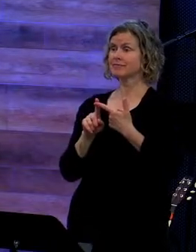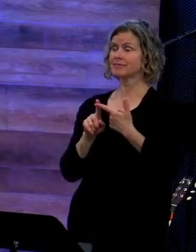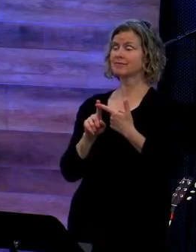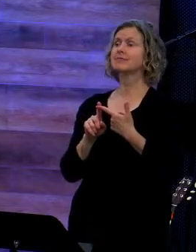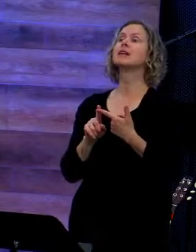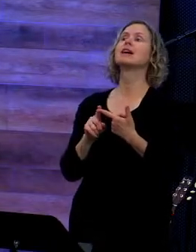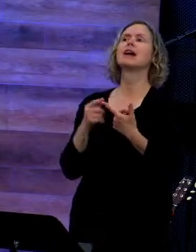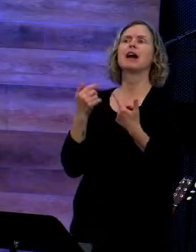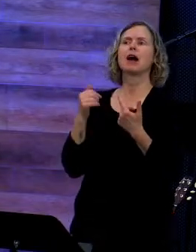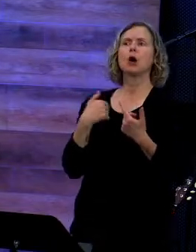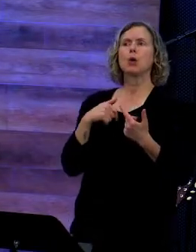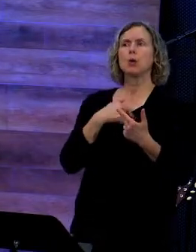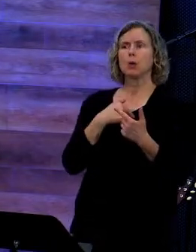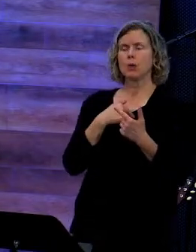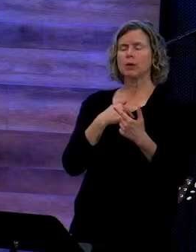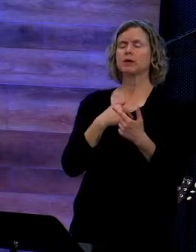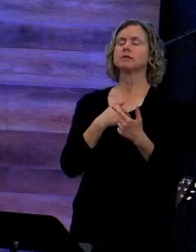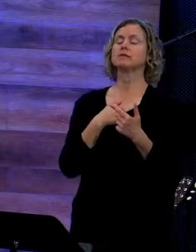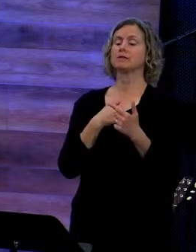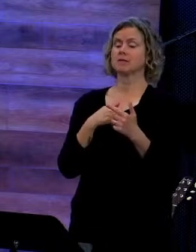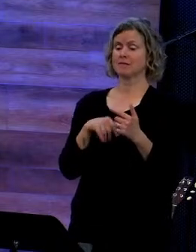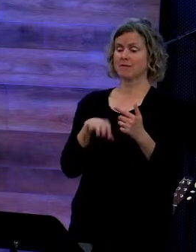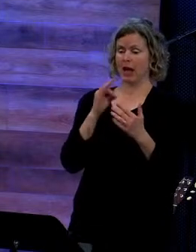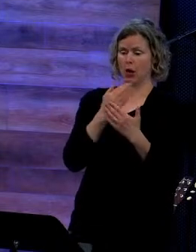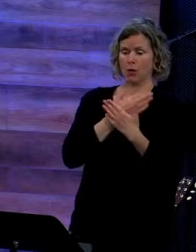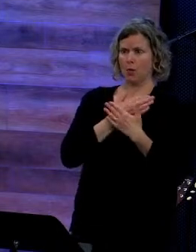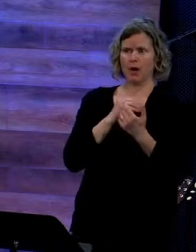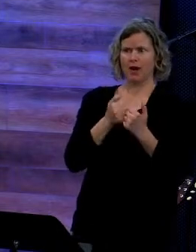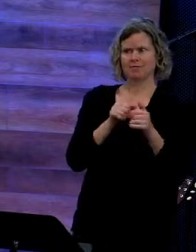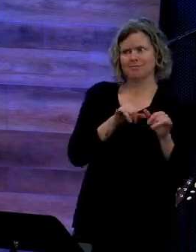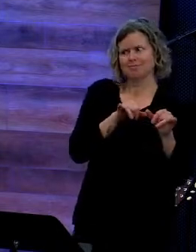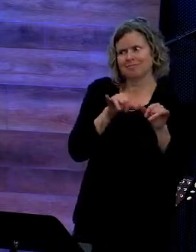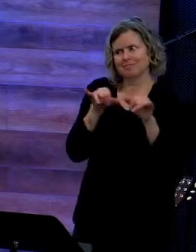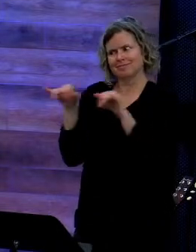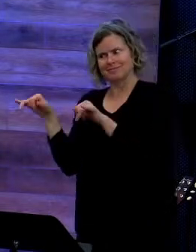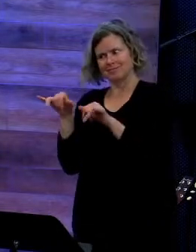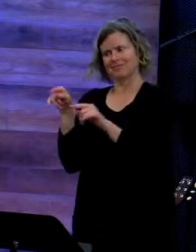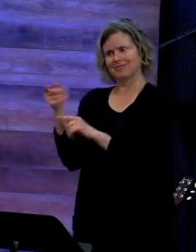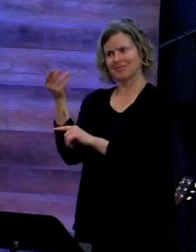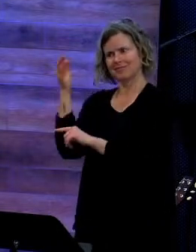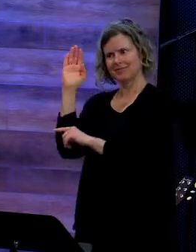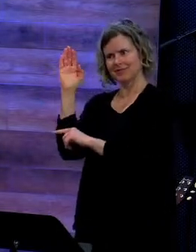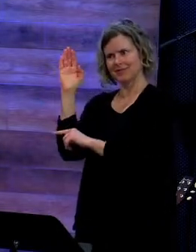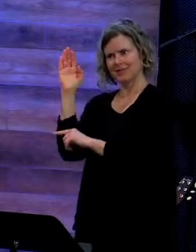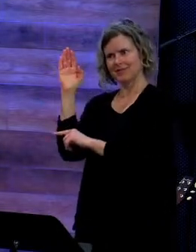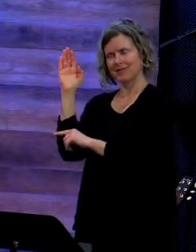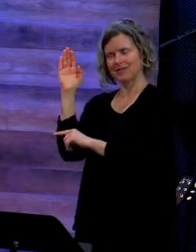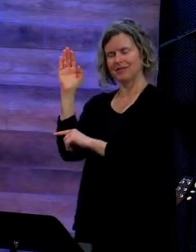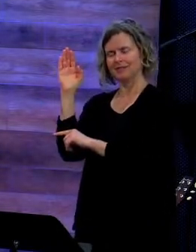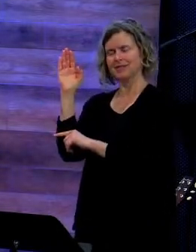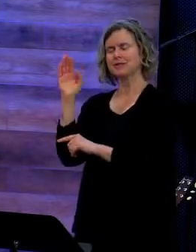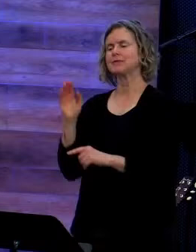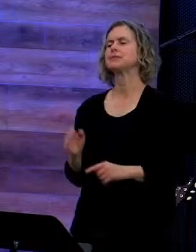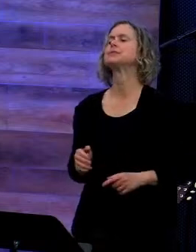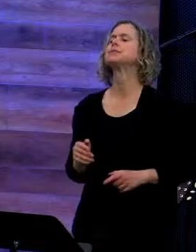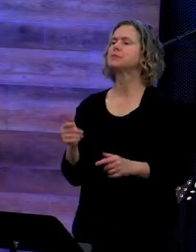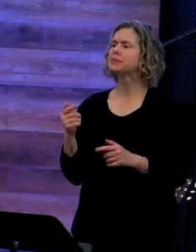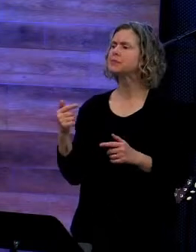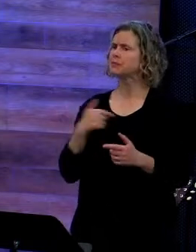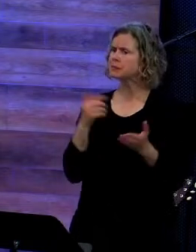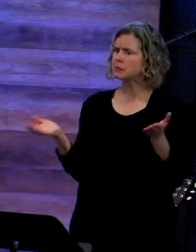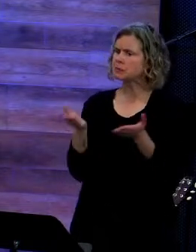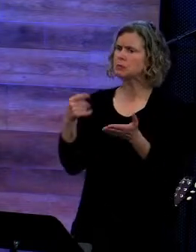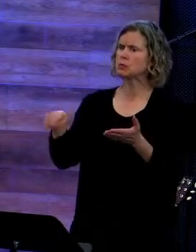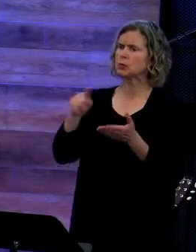church needs to follow a strict Sabbath like Israel did. And I encourage you to do more study on the topic so you can figure out kind of where